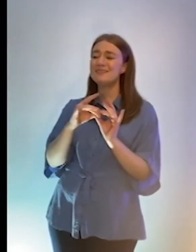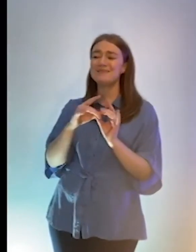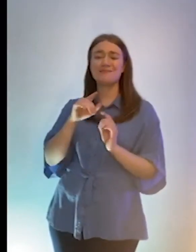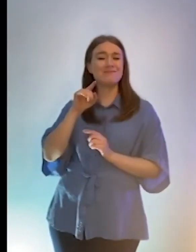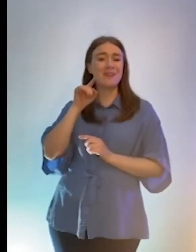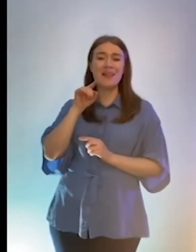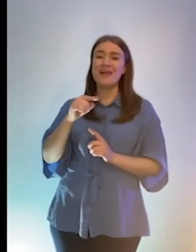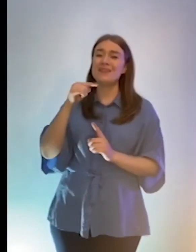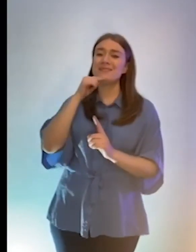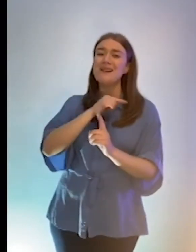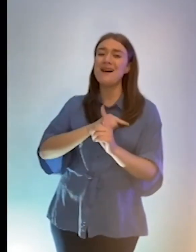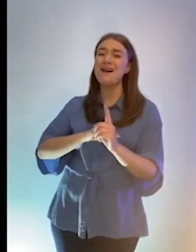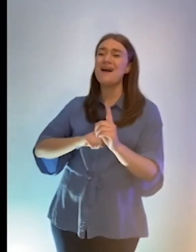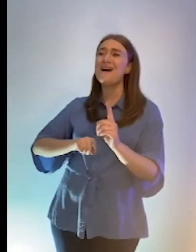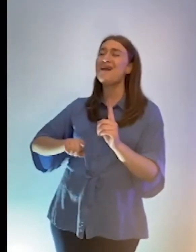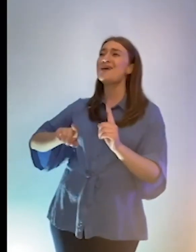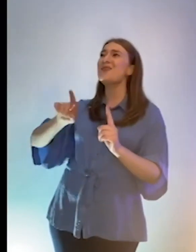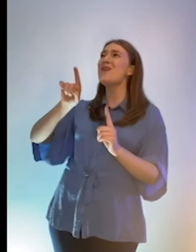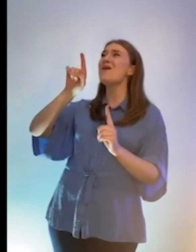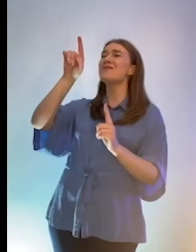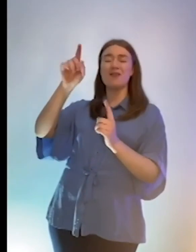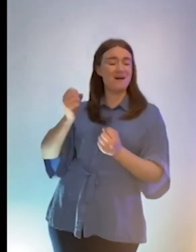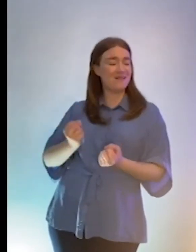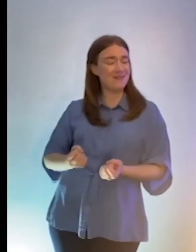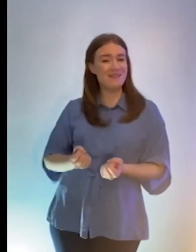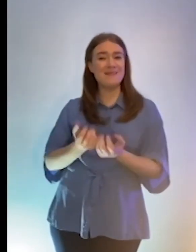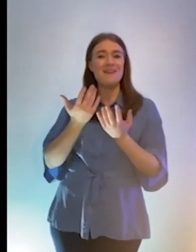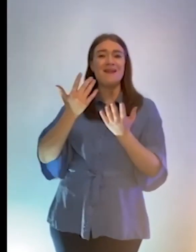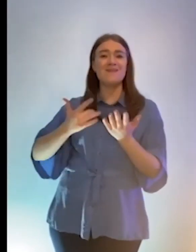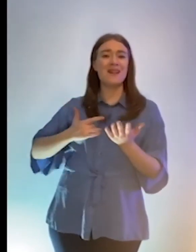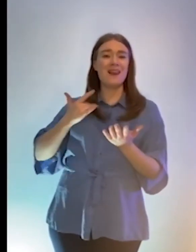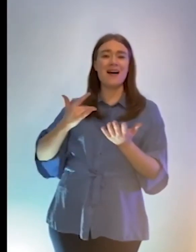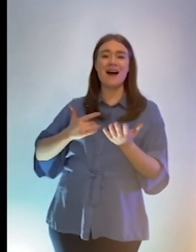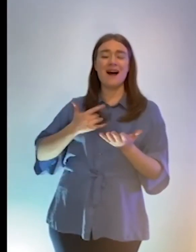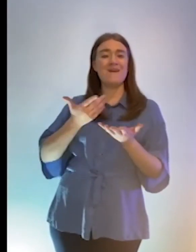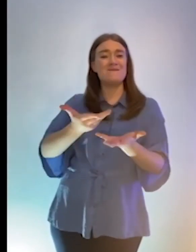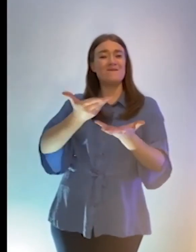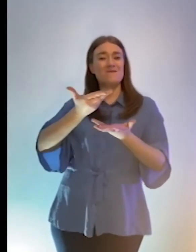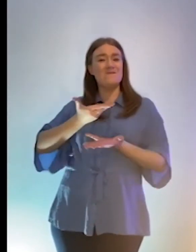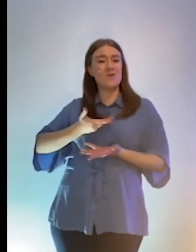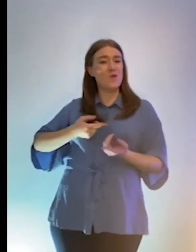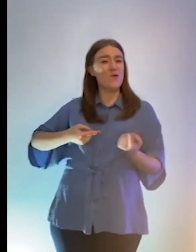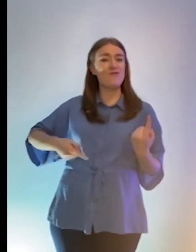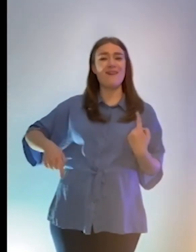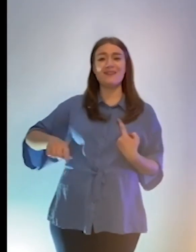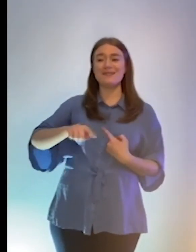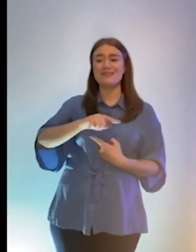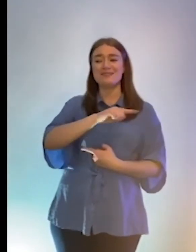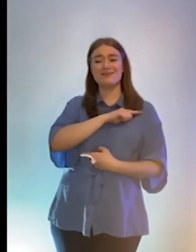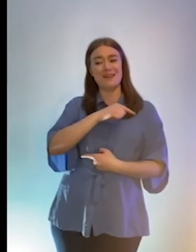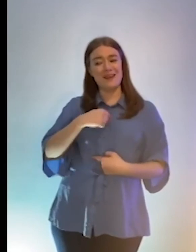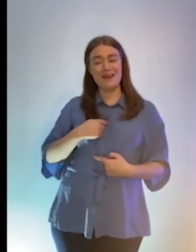embrace, there the Son of God gave his life for